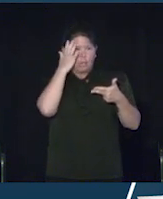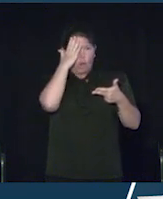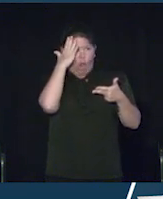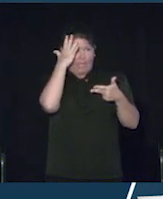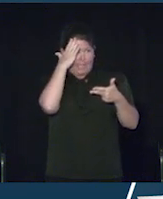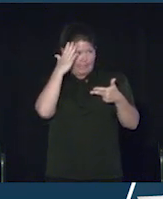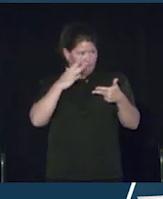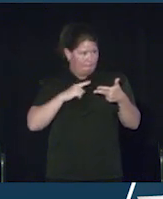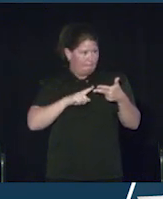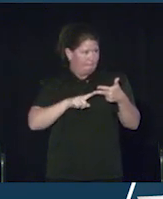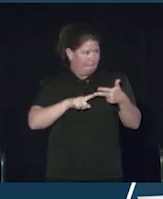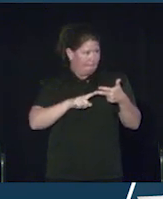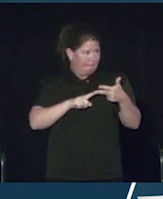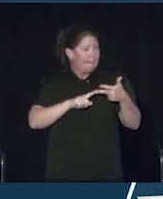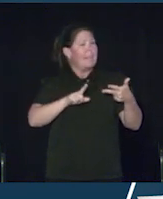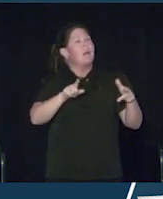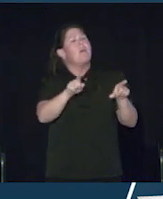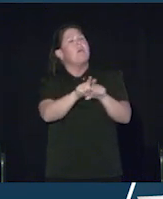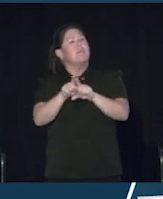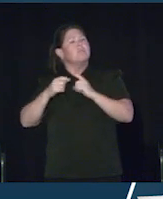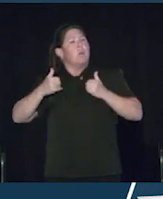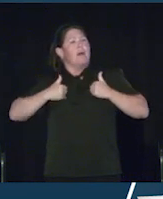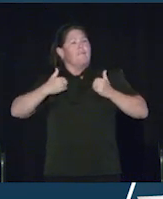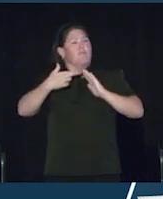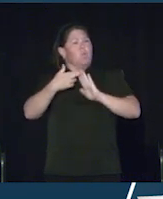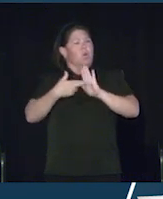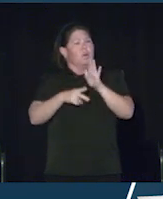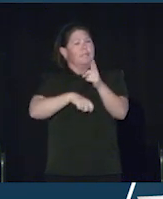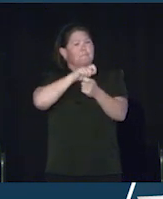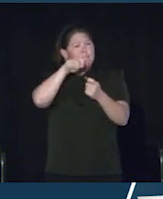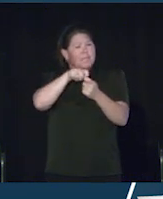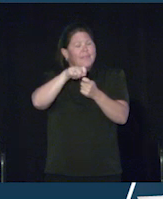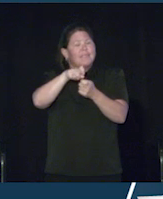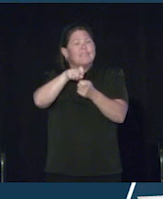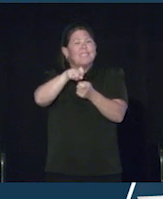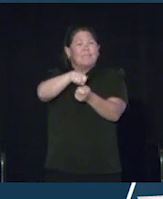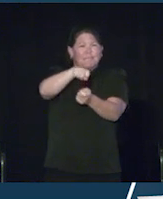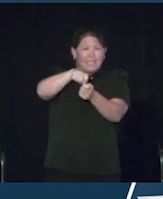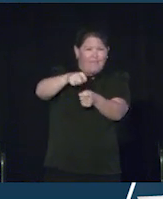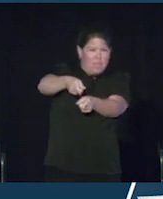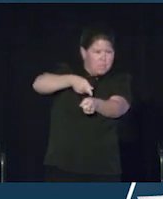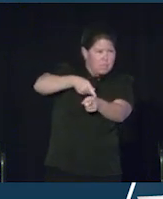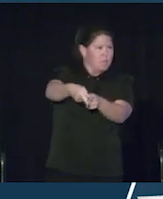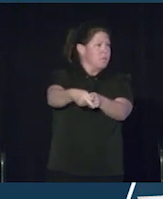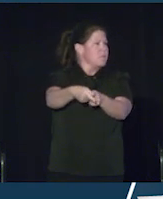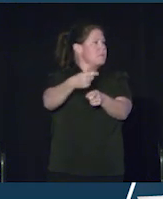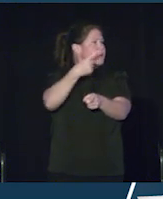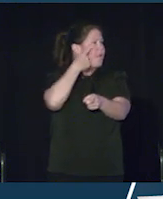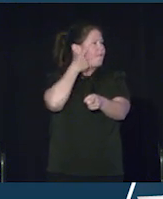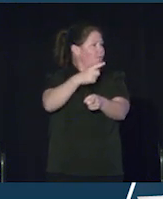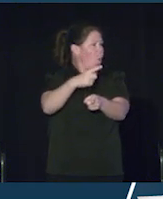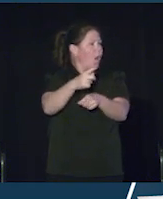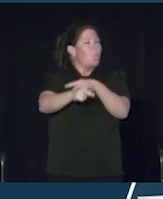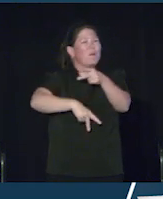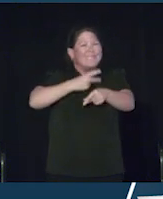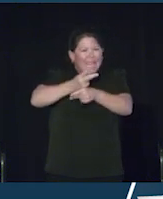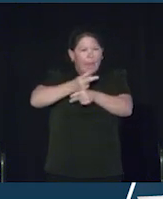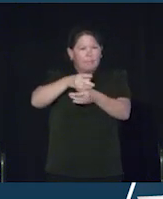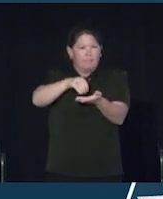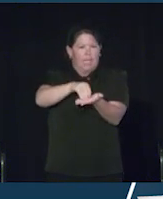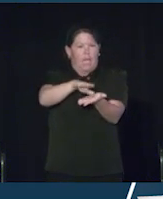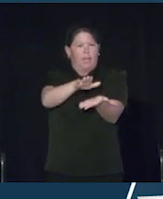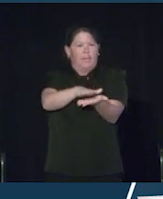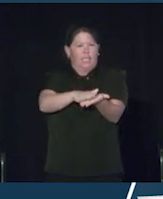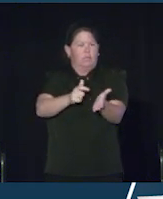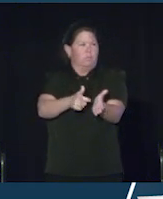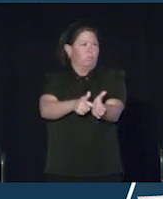have a promulgated rule that specifies specifically what it is that what type of documentation